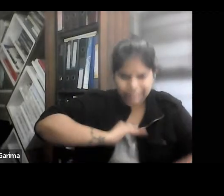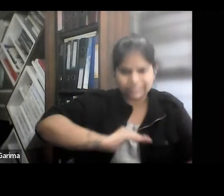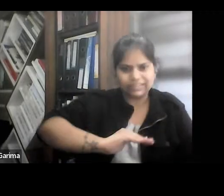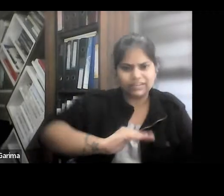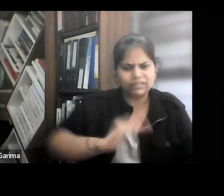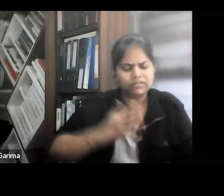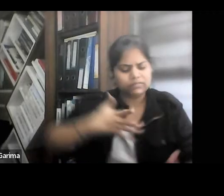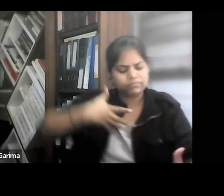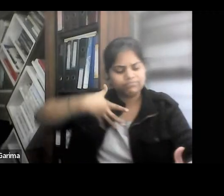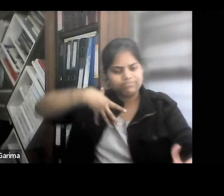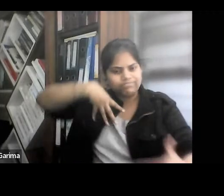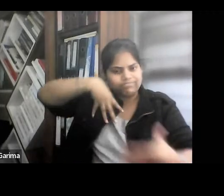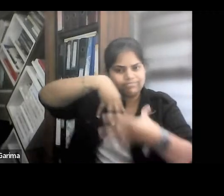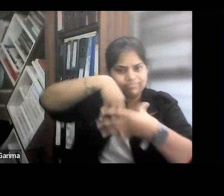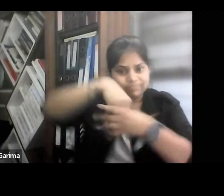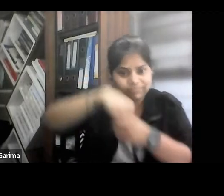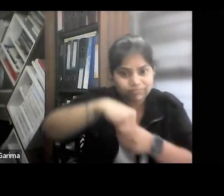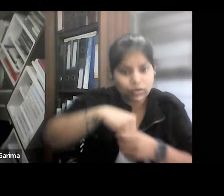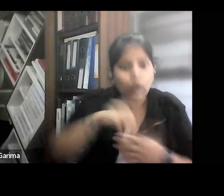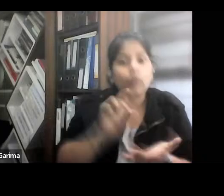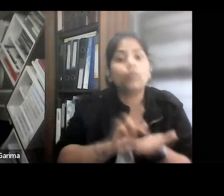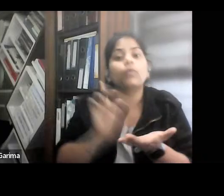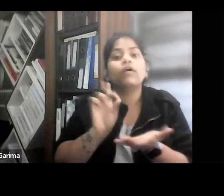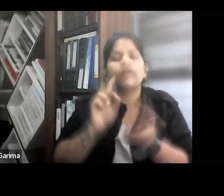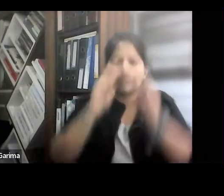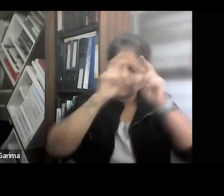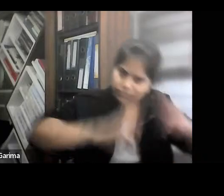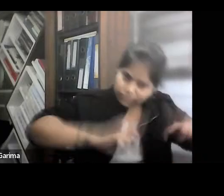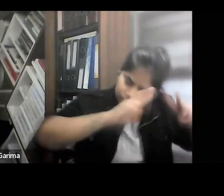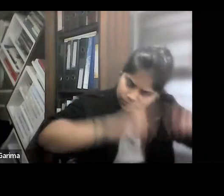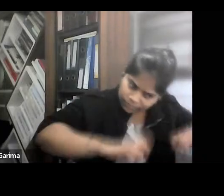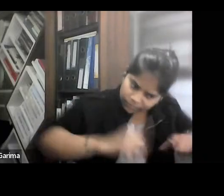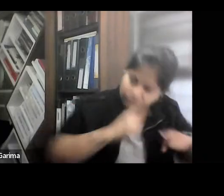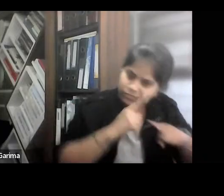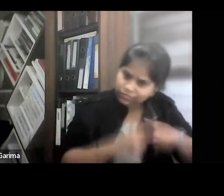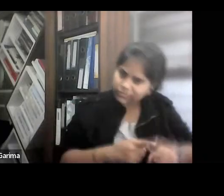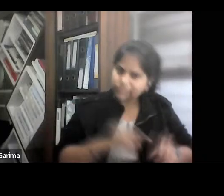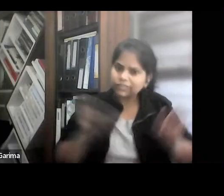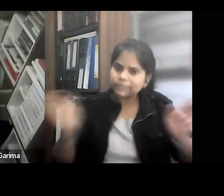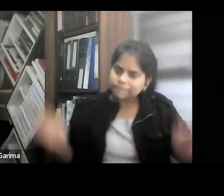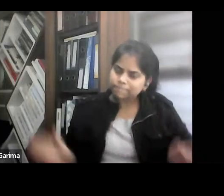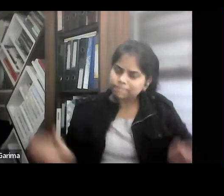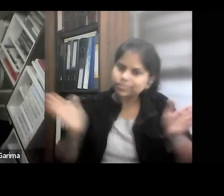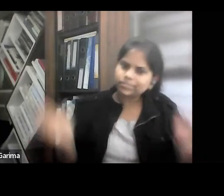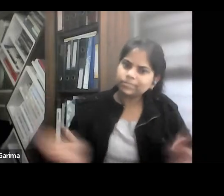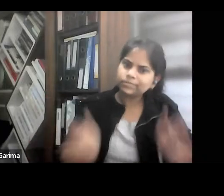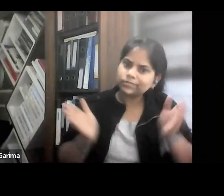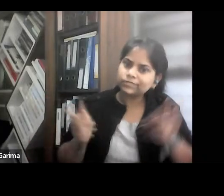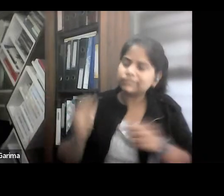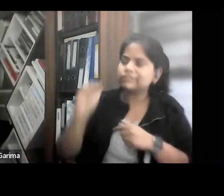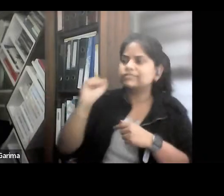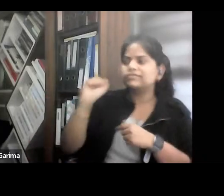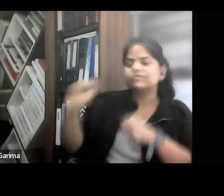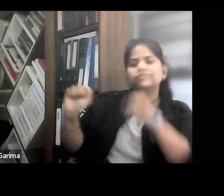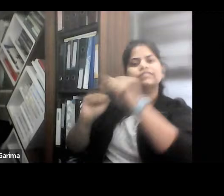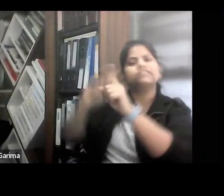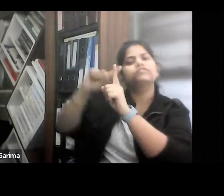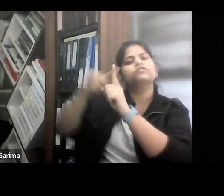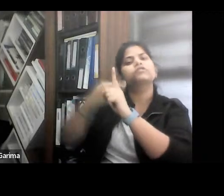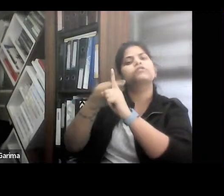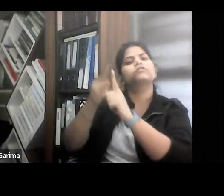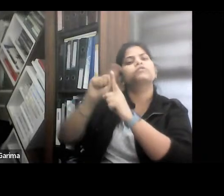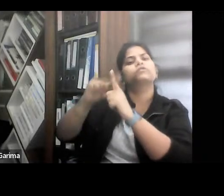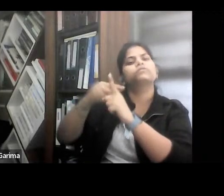in research, and the emphasis is on their expertise